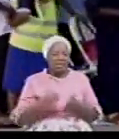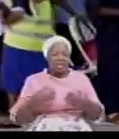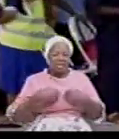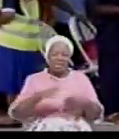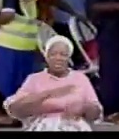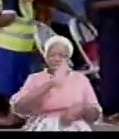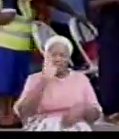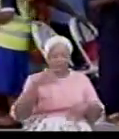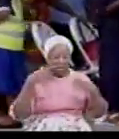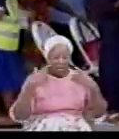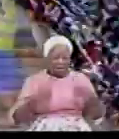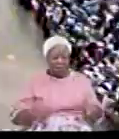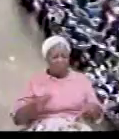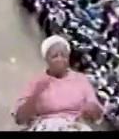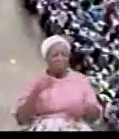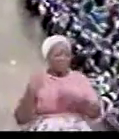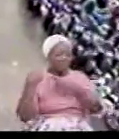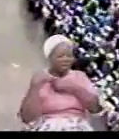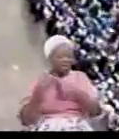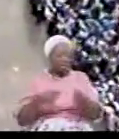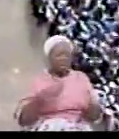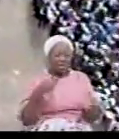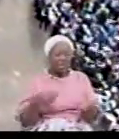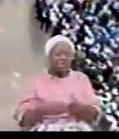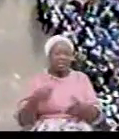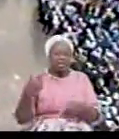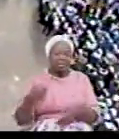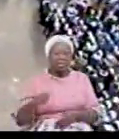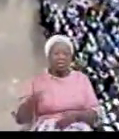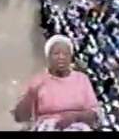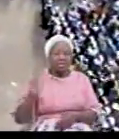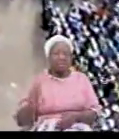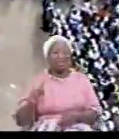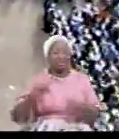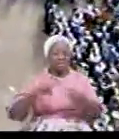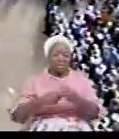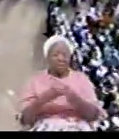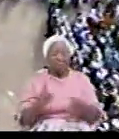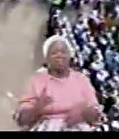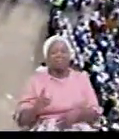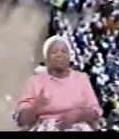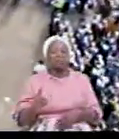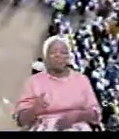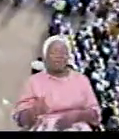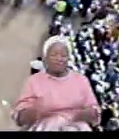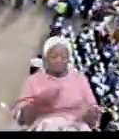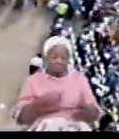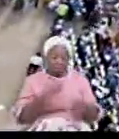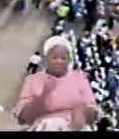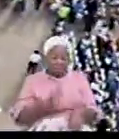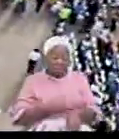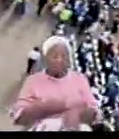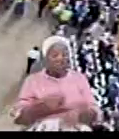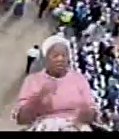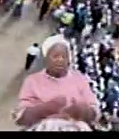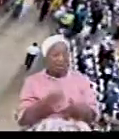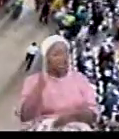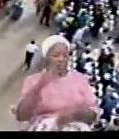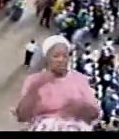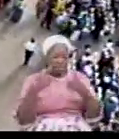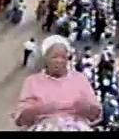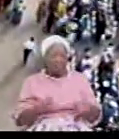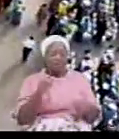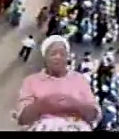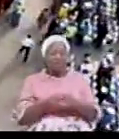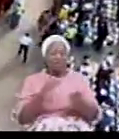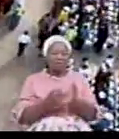it. We will see it. It will happen. It will happen. I said it will happen. It